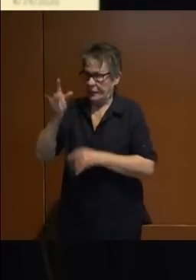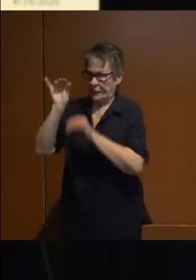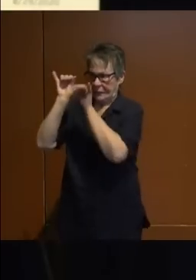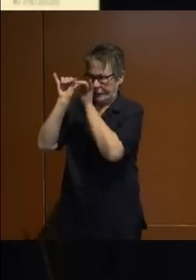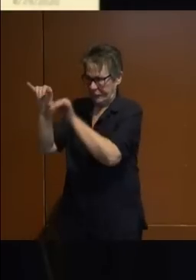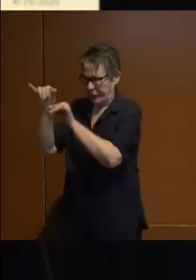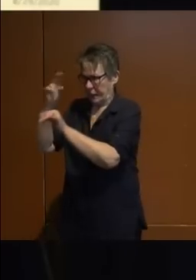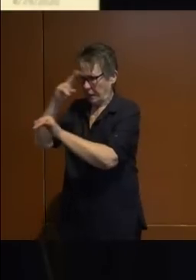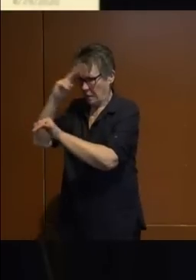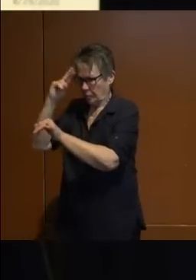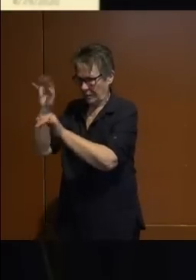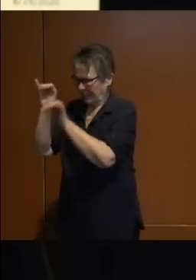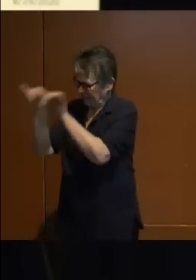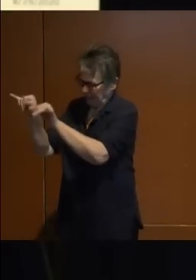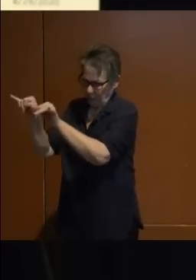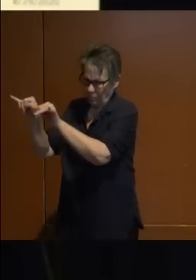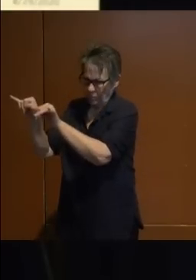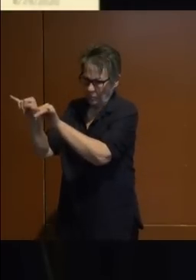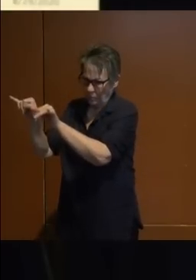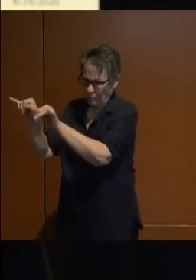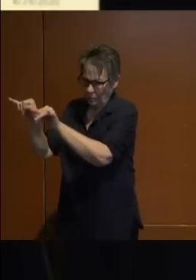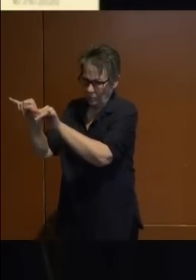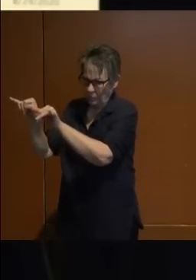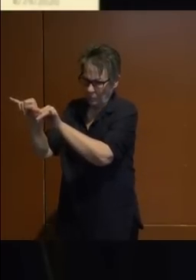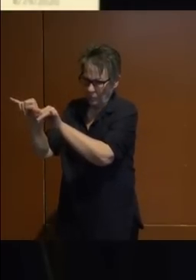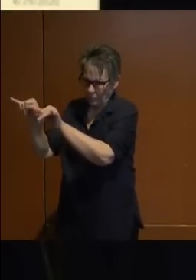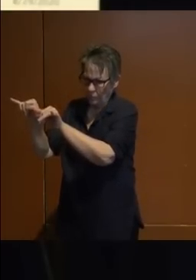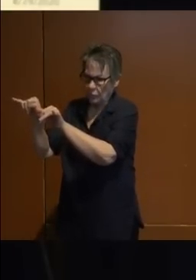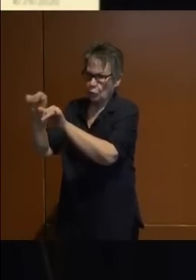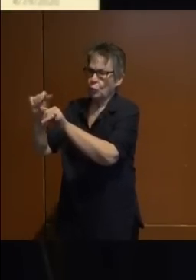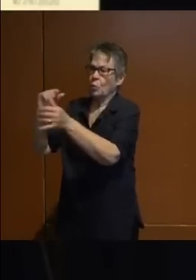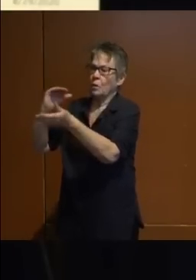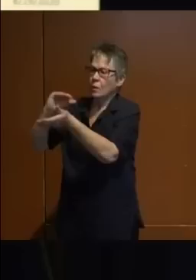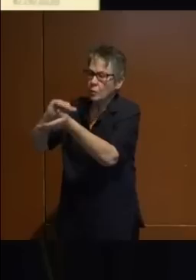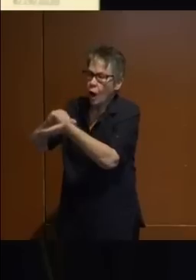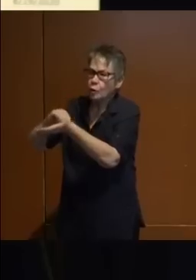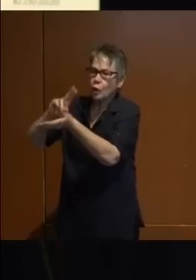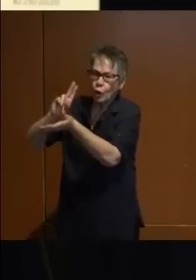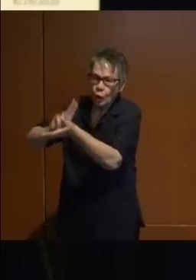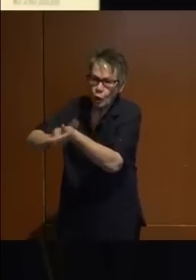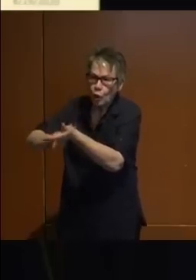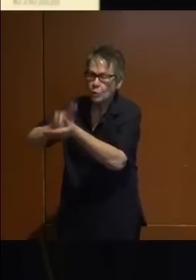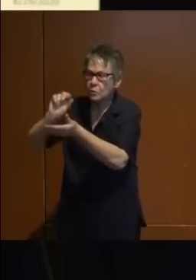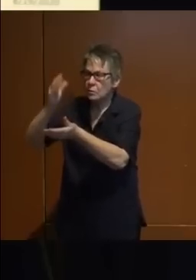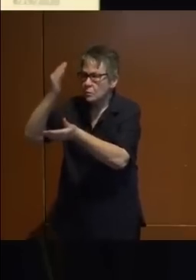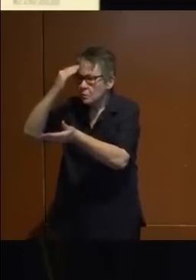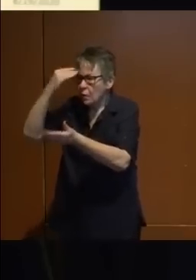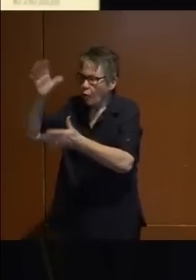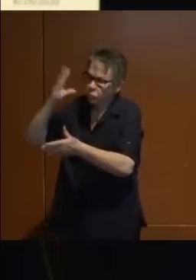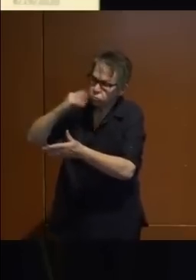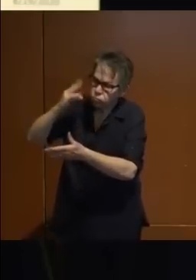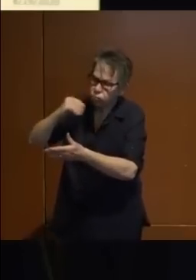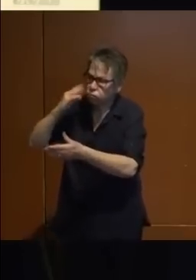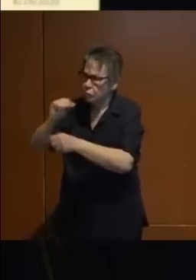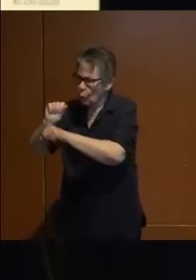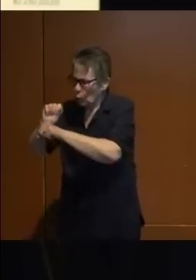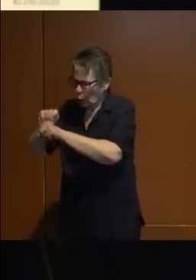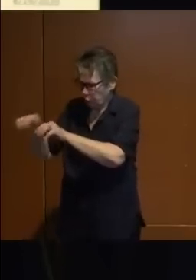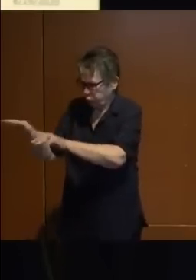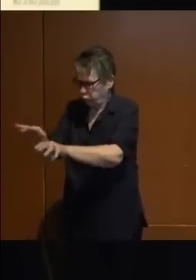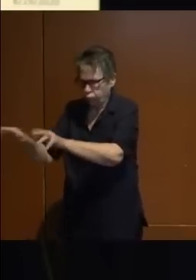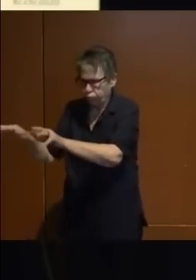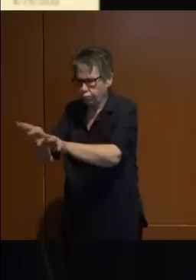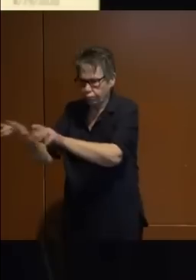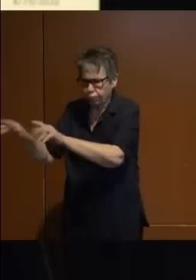care hospitals to maintain the expertise that we need. Intensivists, pulmonologists, CRNAs are going to